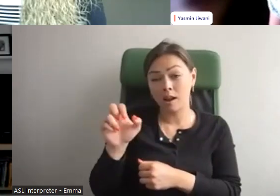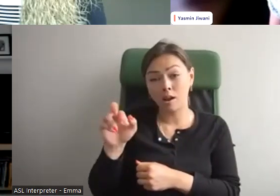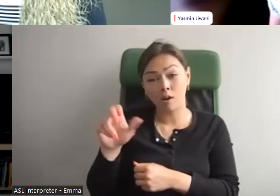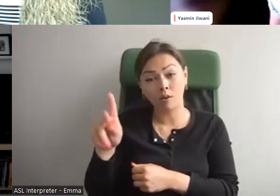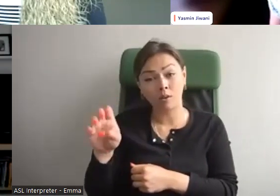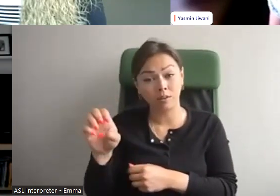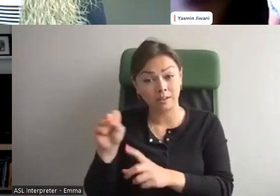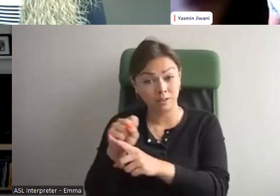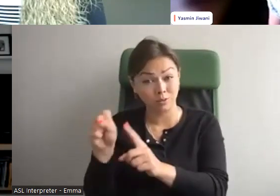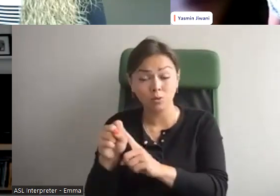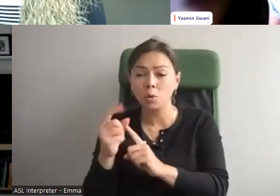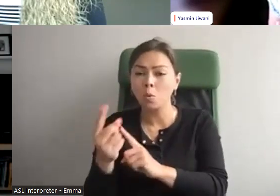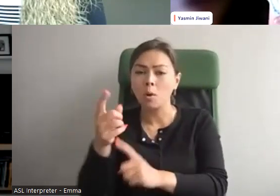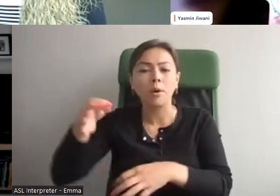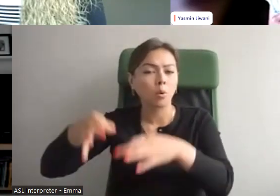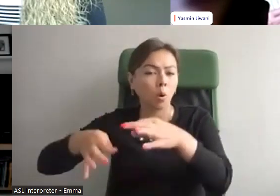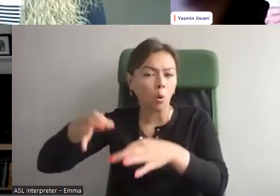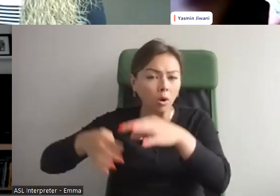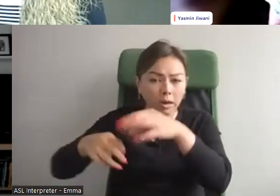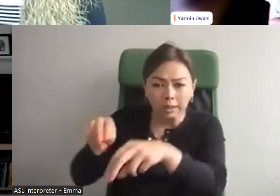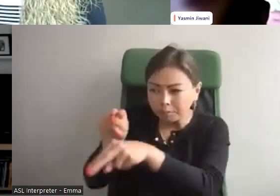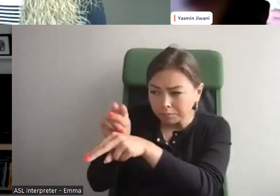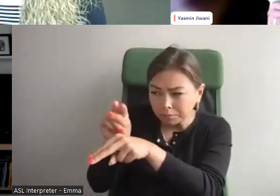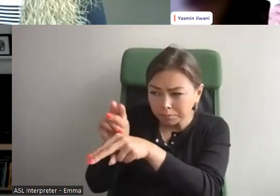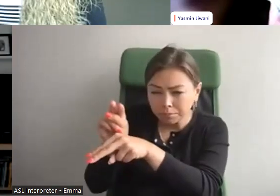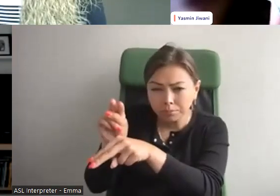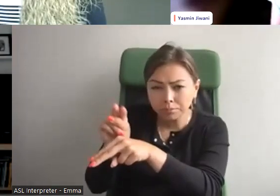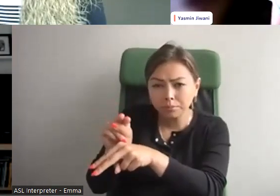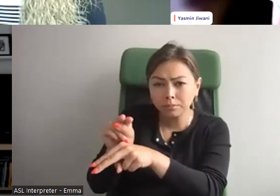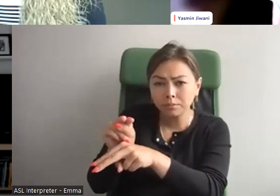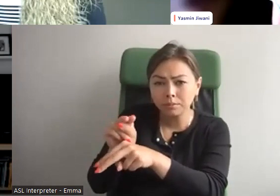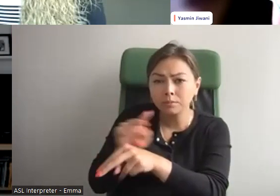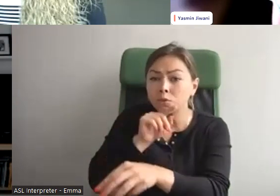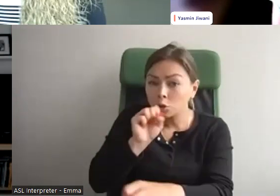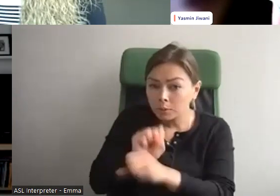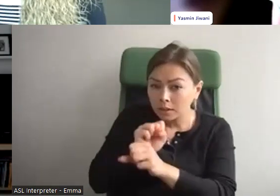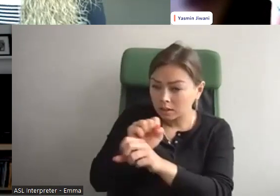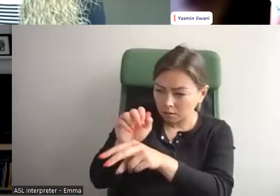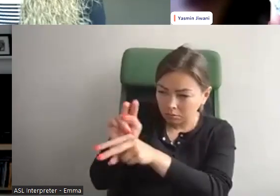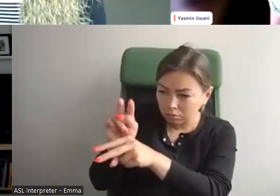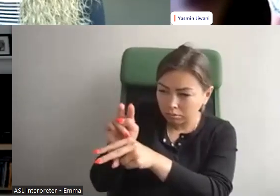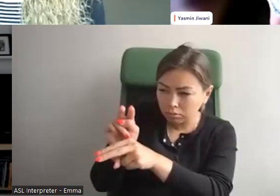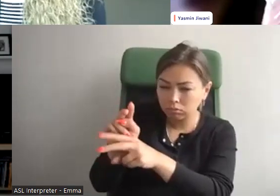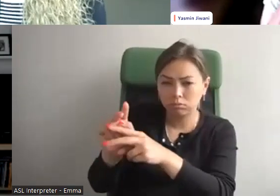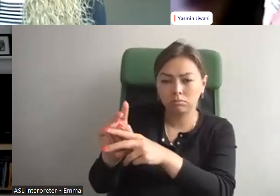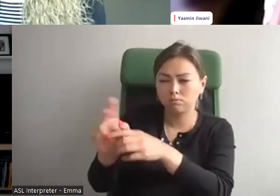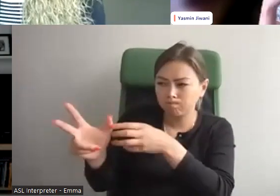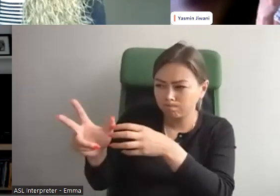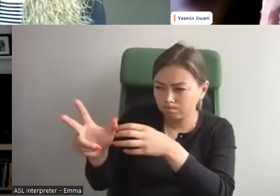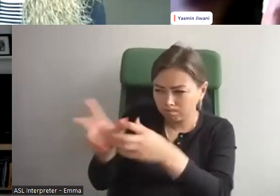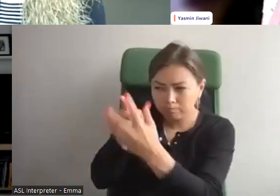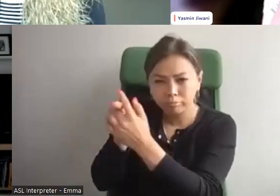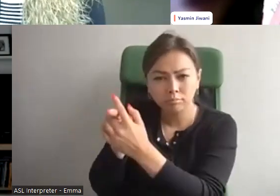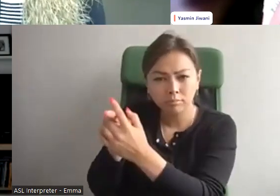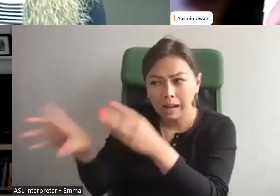watch that we did that actually sort of like was able to insert that perspective, because we were looking at what